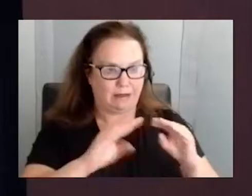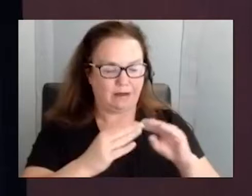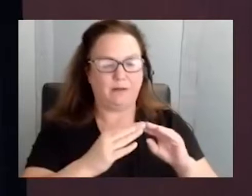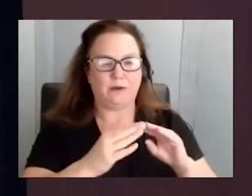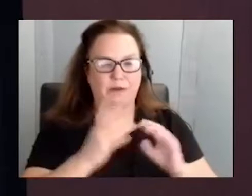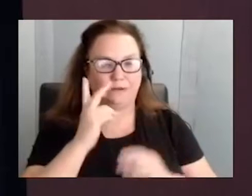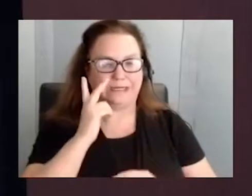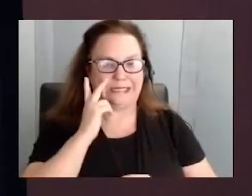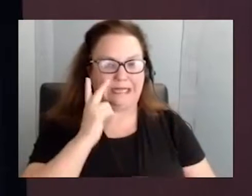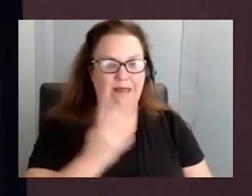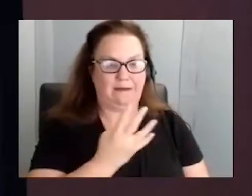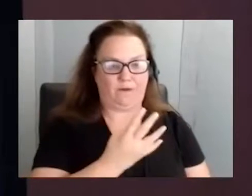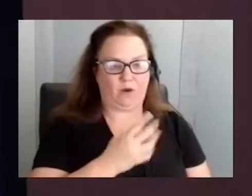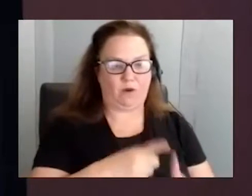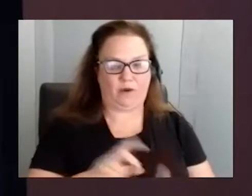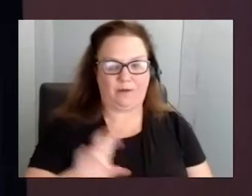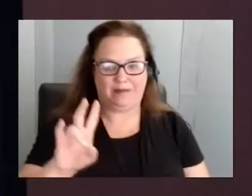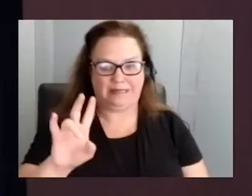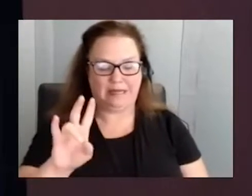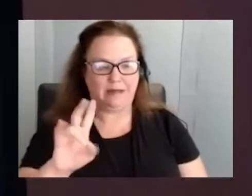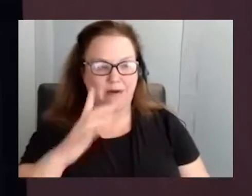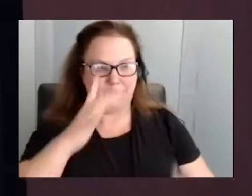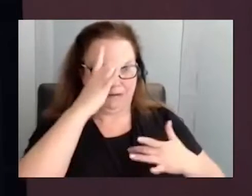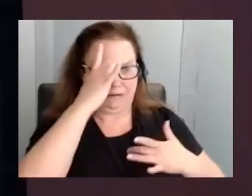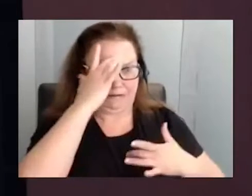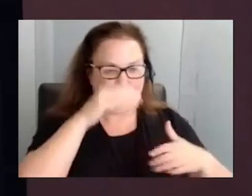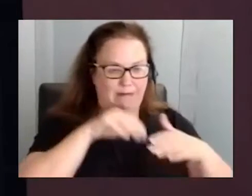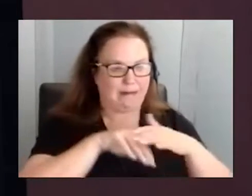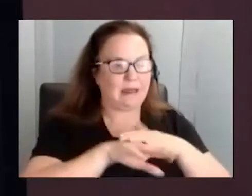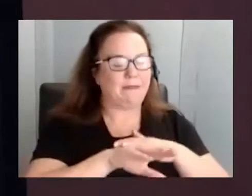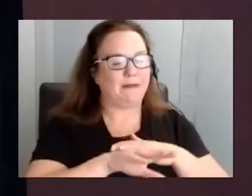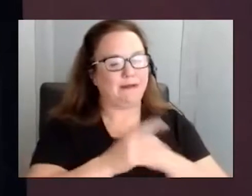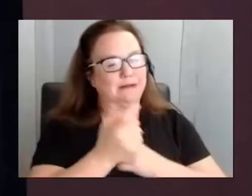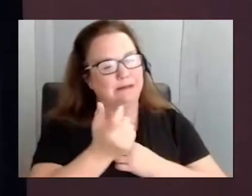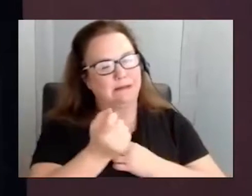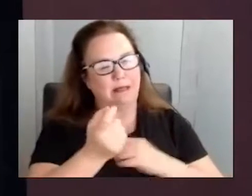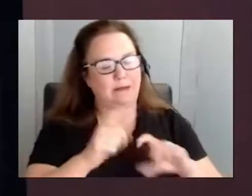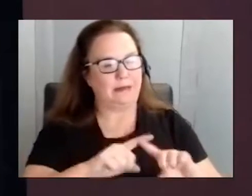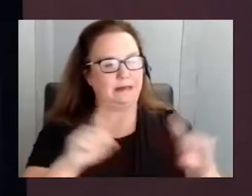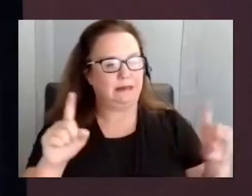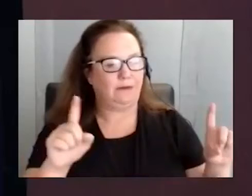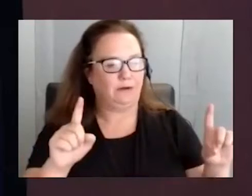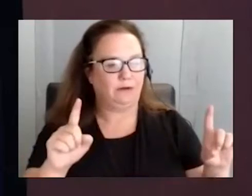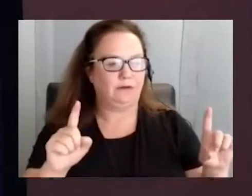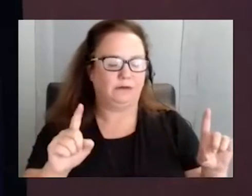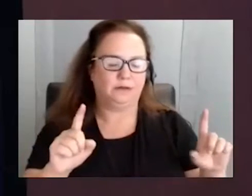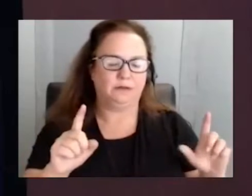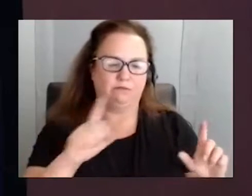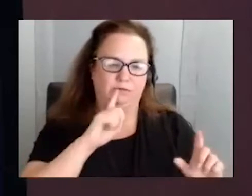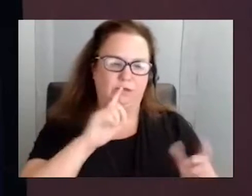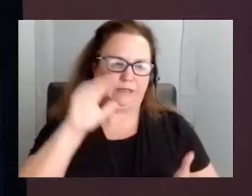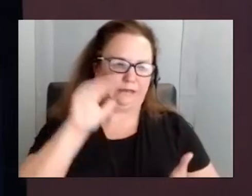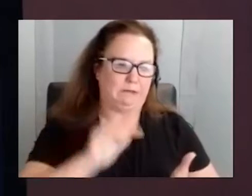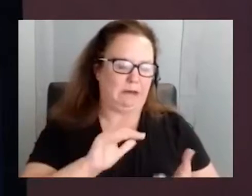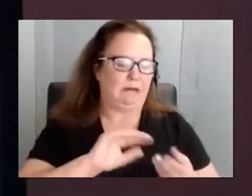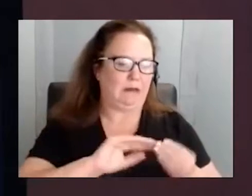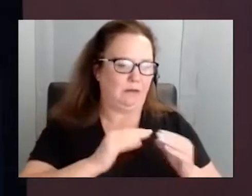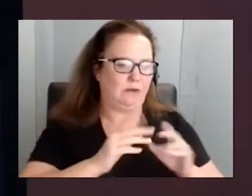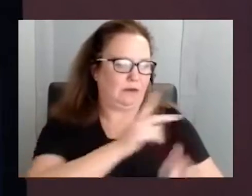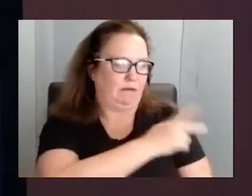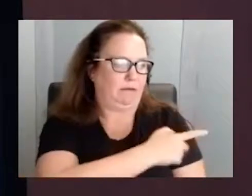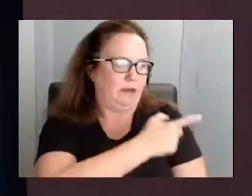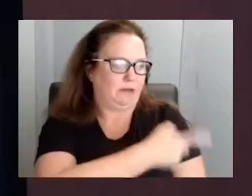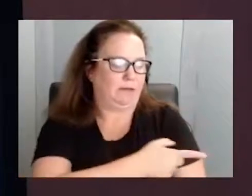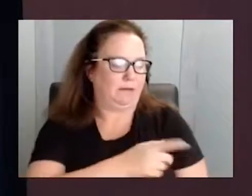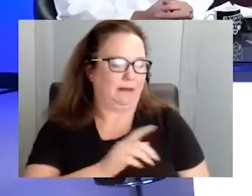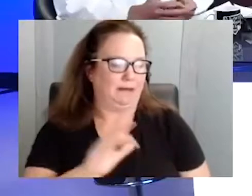7 were symptomatic on admission, that's a little bit different. It's an extremely small volume of patients, but it's a little different than what we were seeing in the past couple